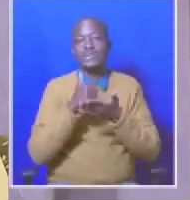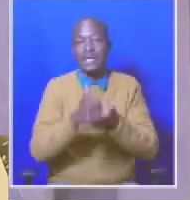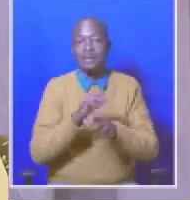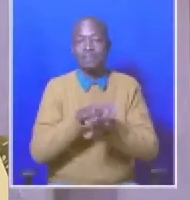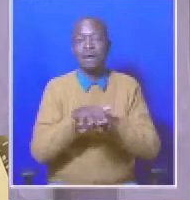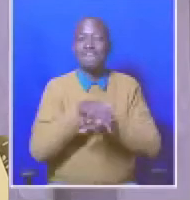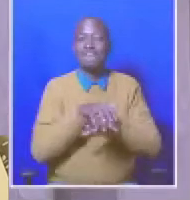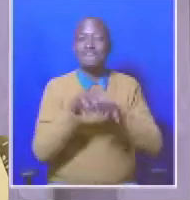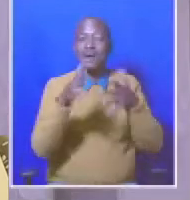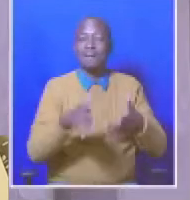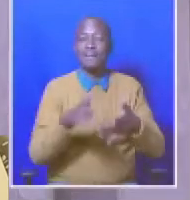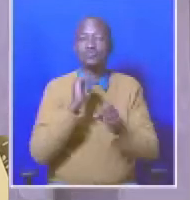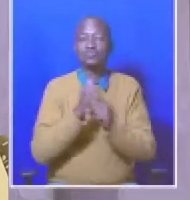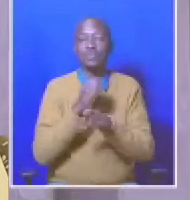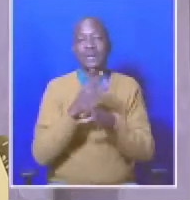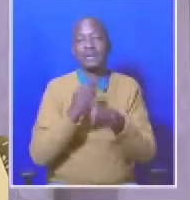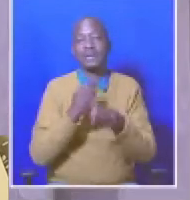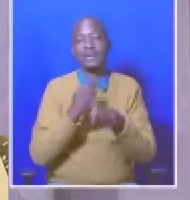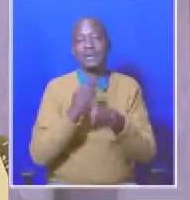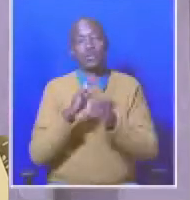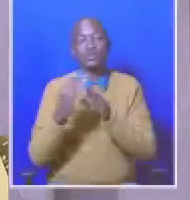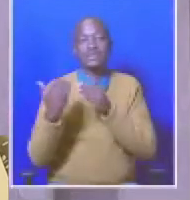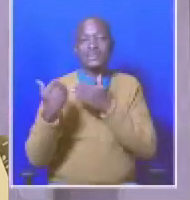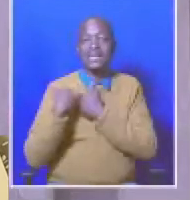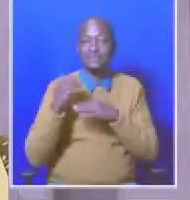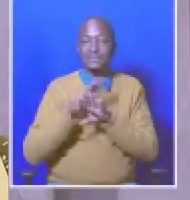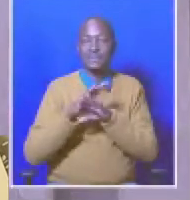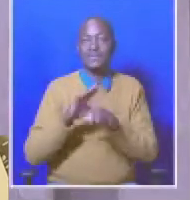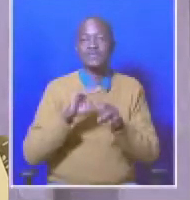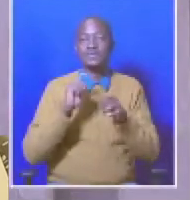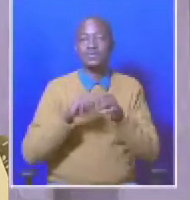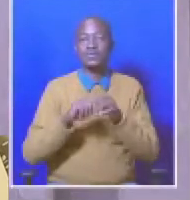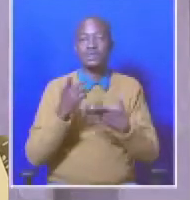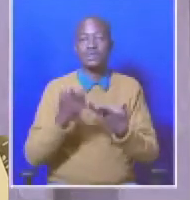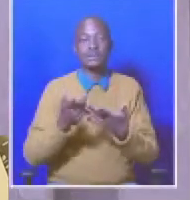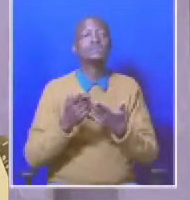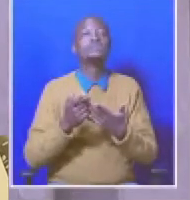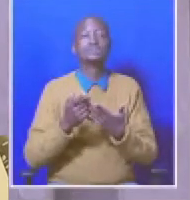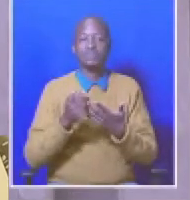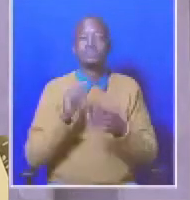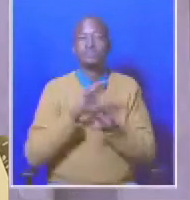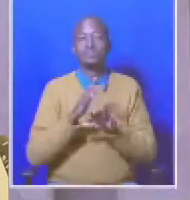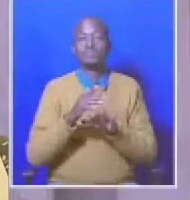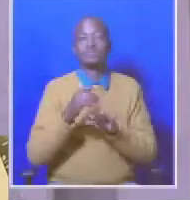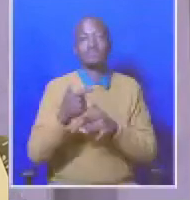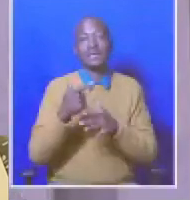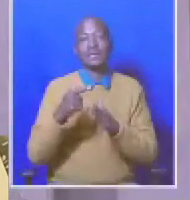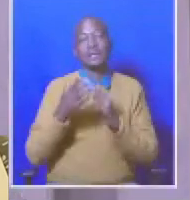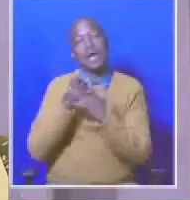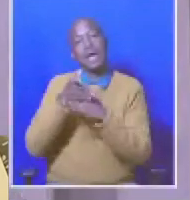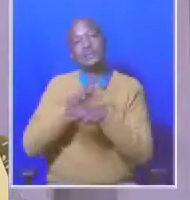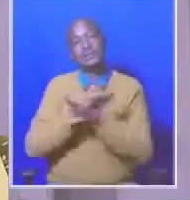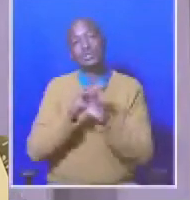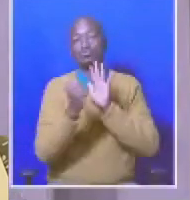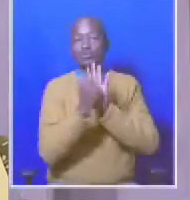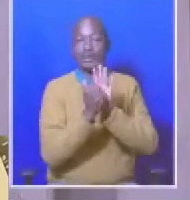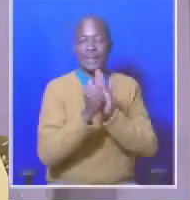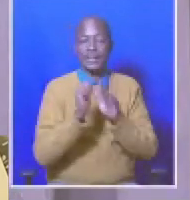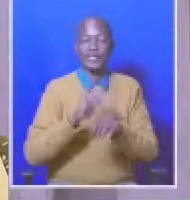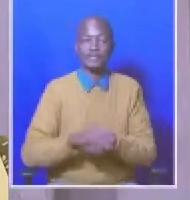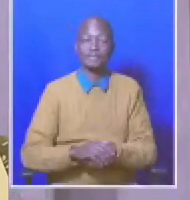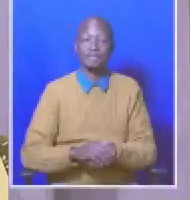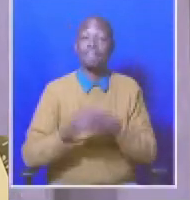minimum food safety and quality requirements and thus ease access to the markets. And